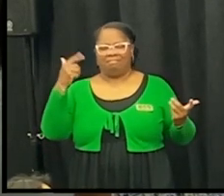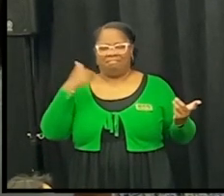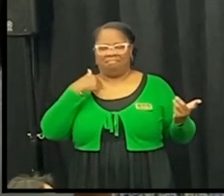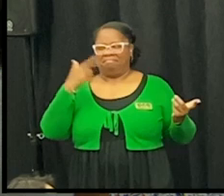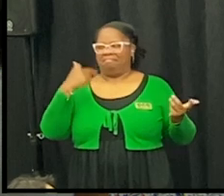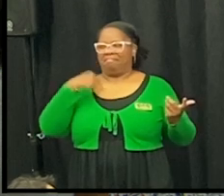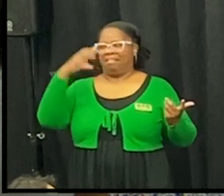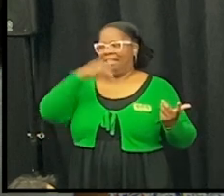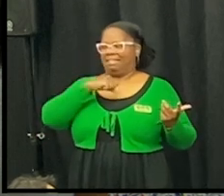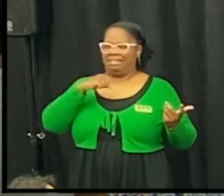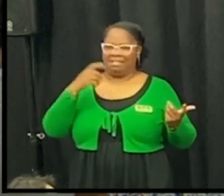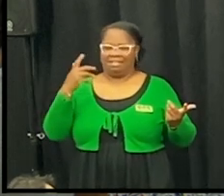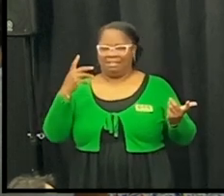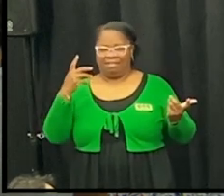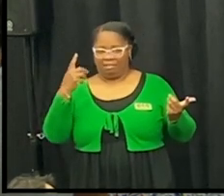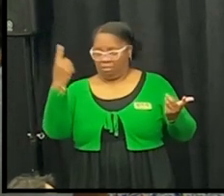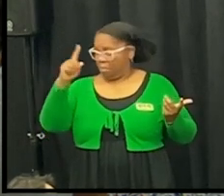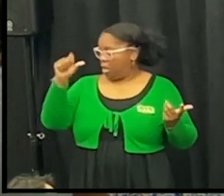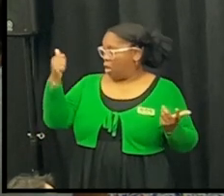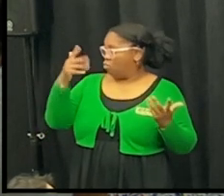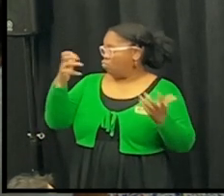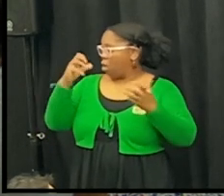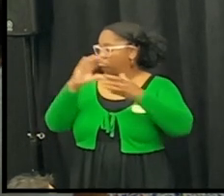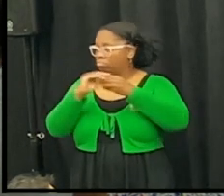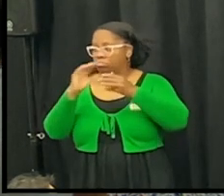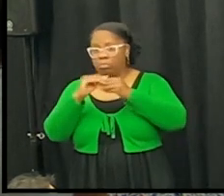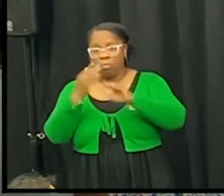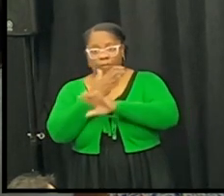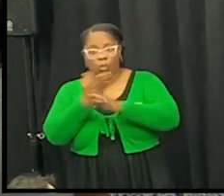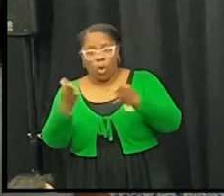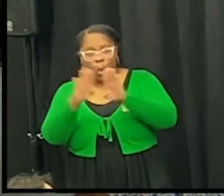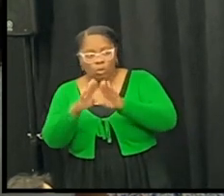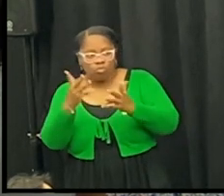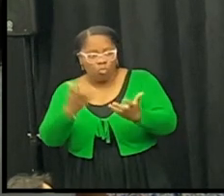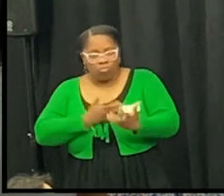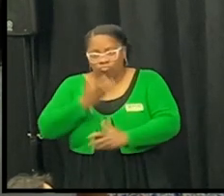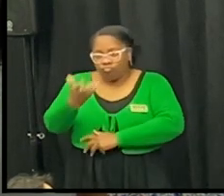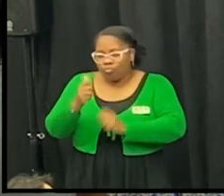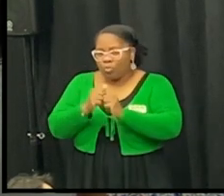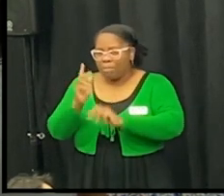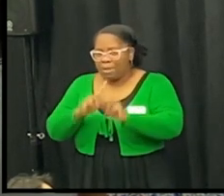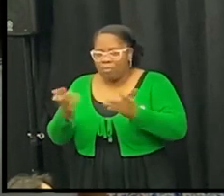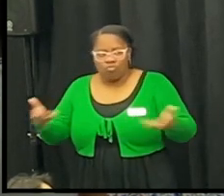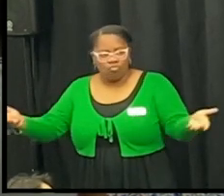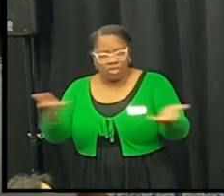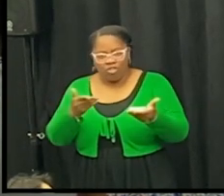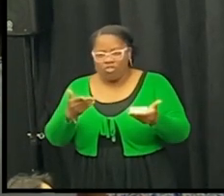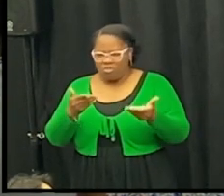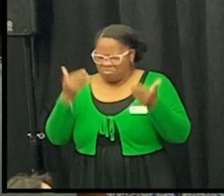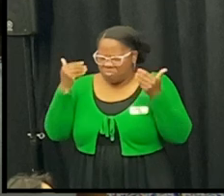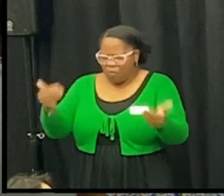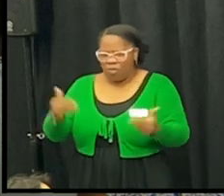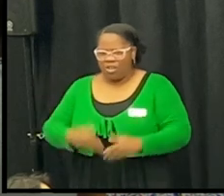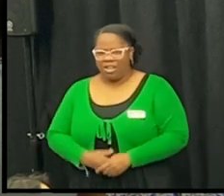I guess if there's anything else that you'd like to say in closing that you'd like to share with the people in the room, go for it.